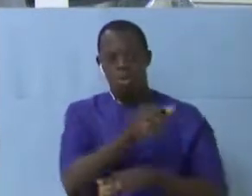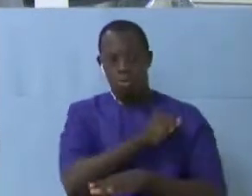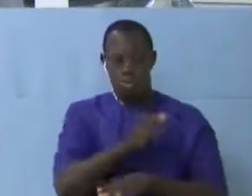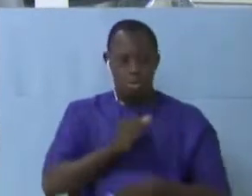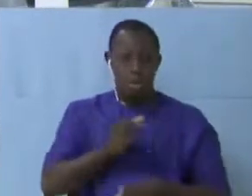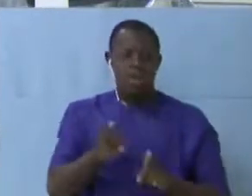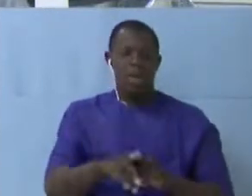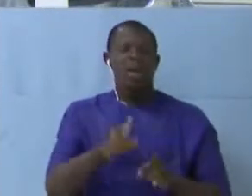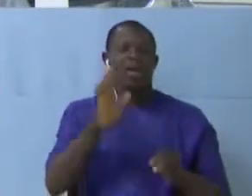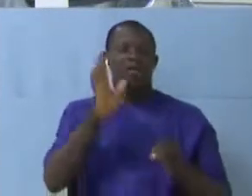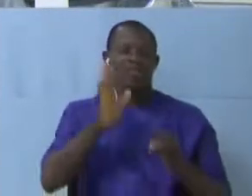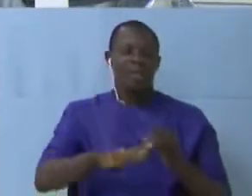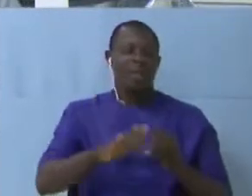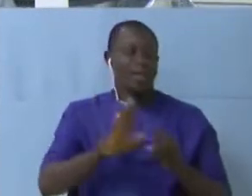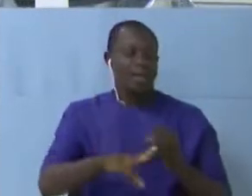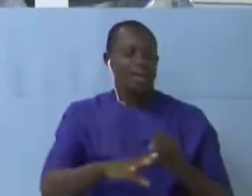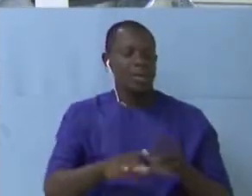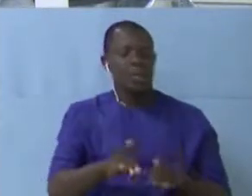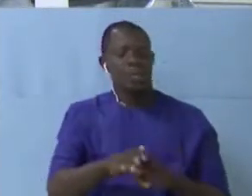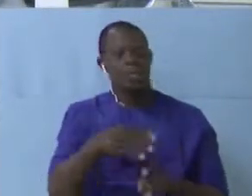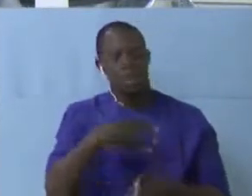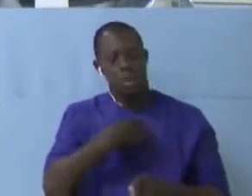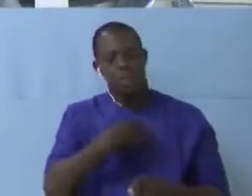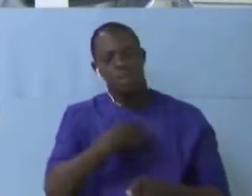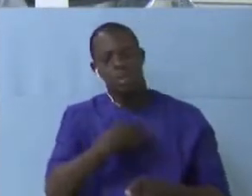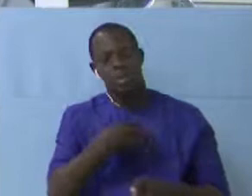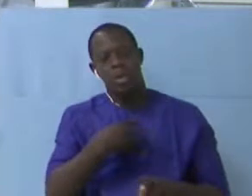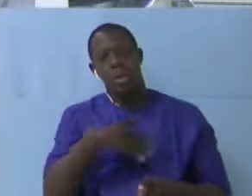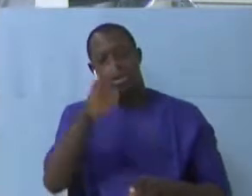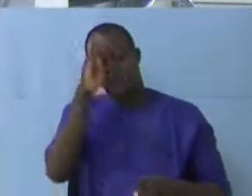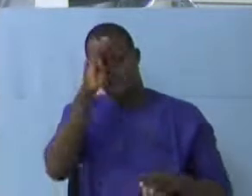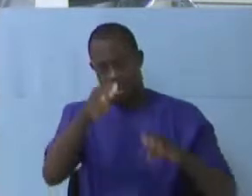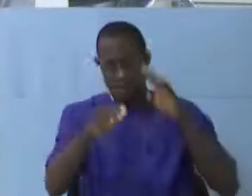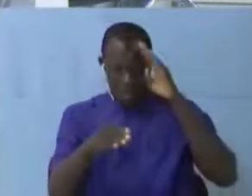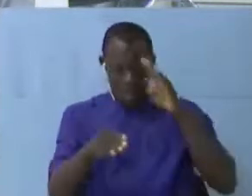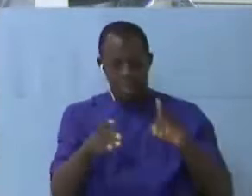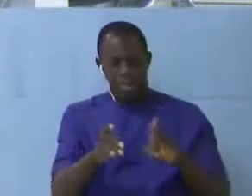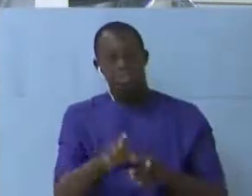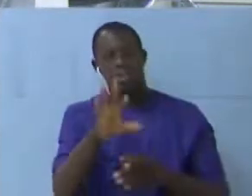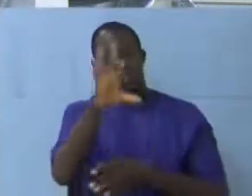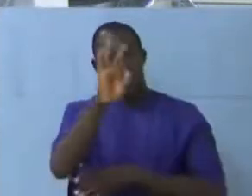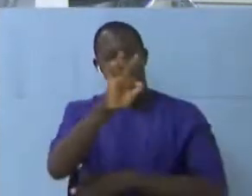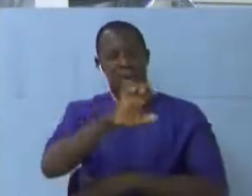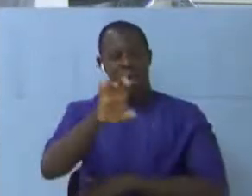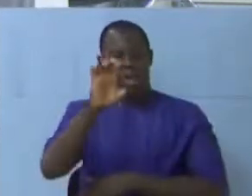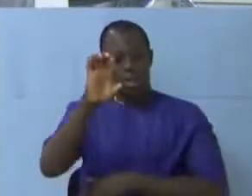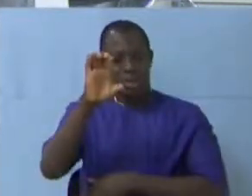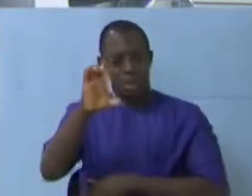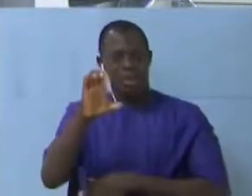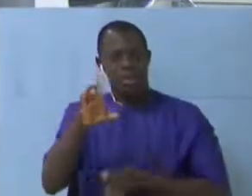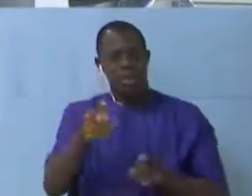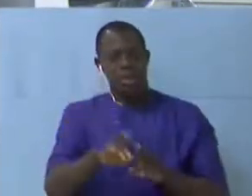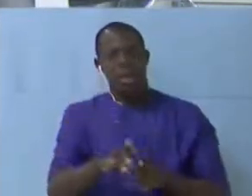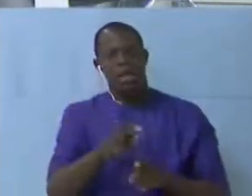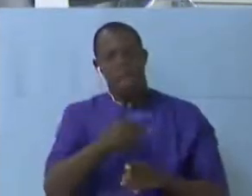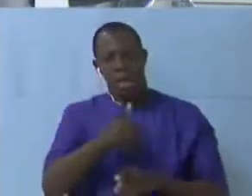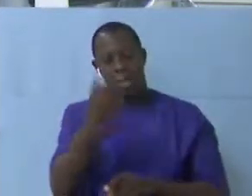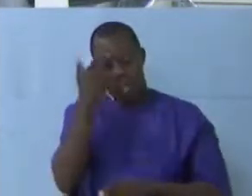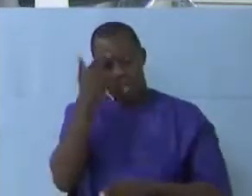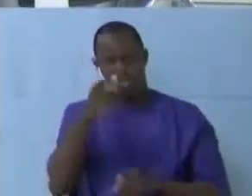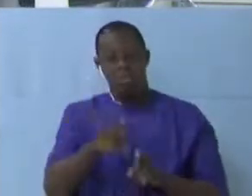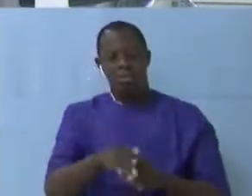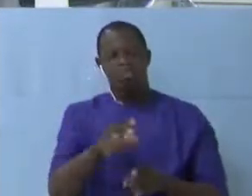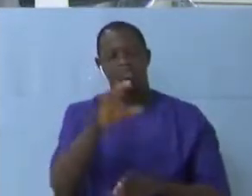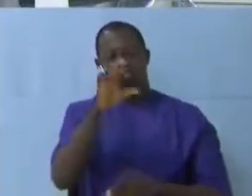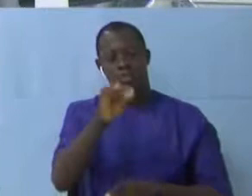I really wanted to thank the TRRC. I think you have been doing a stellar